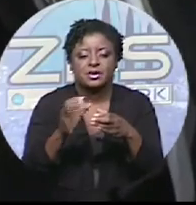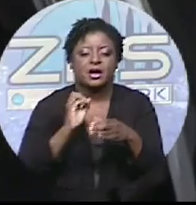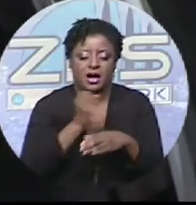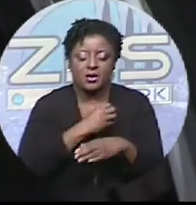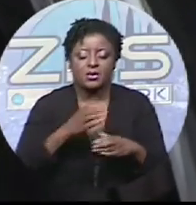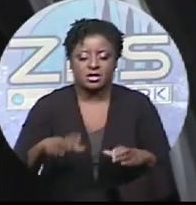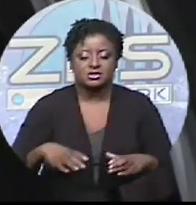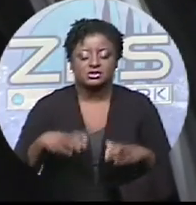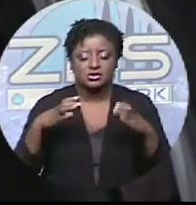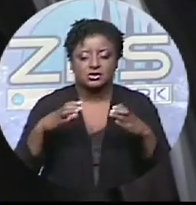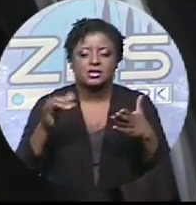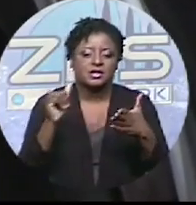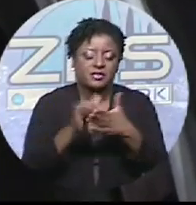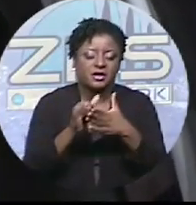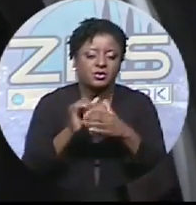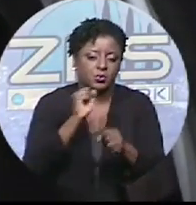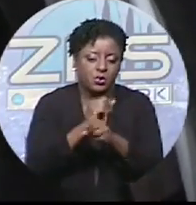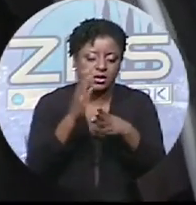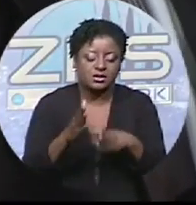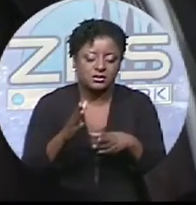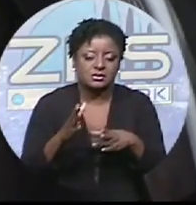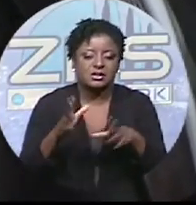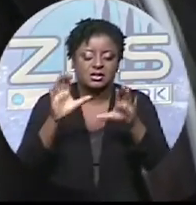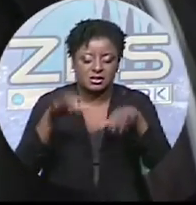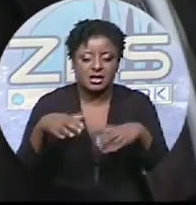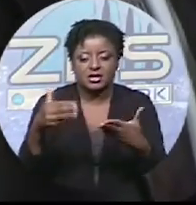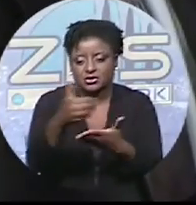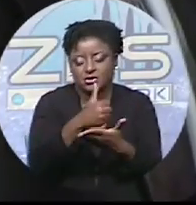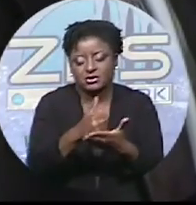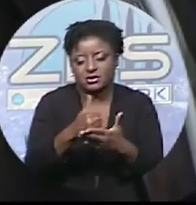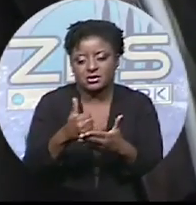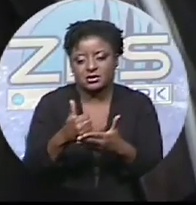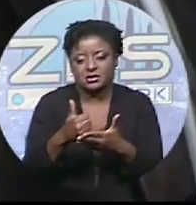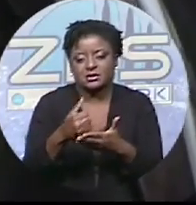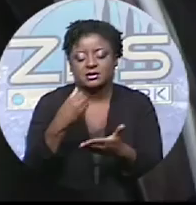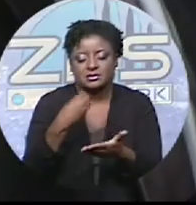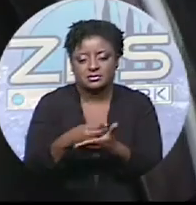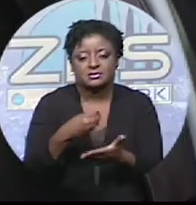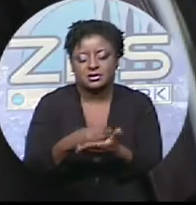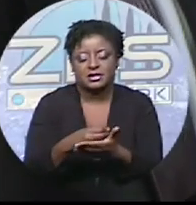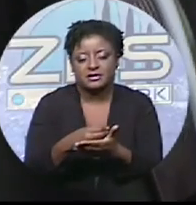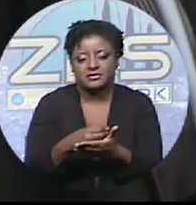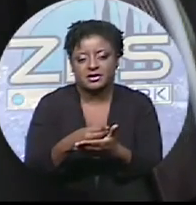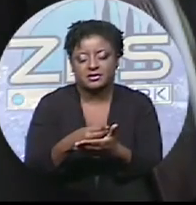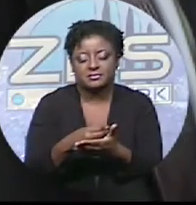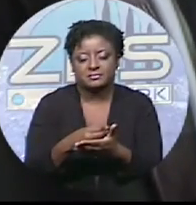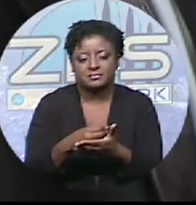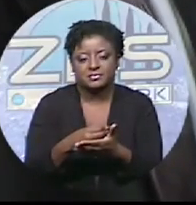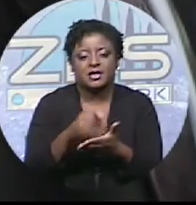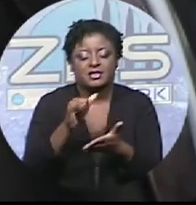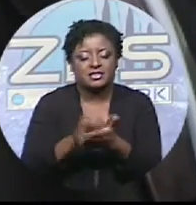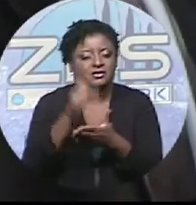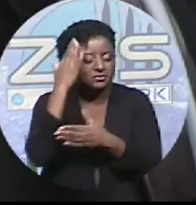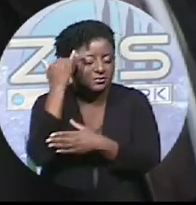have access so that they can earn a living. That is the motion, that is the motive that we are pursuing.